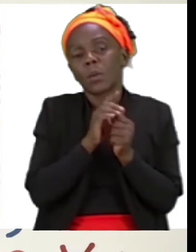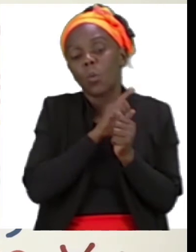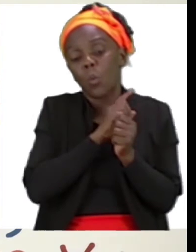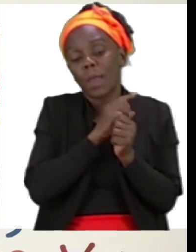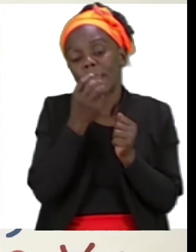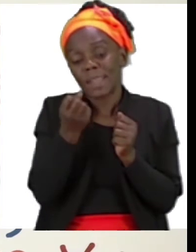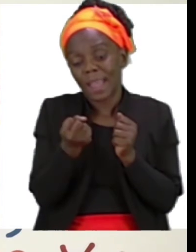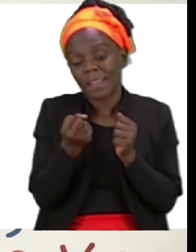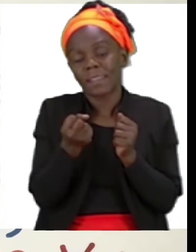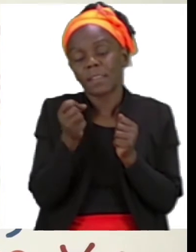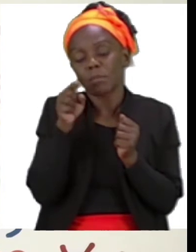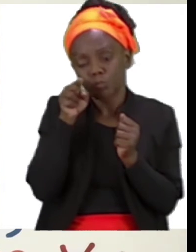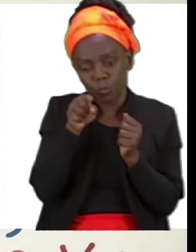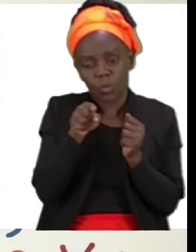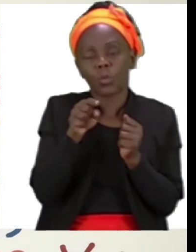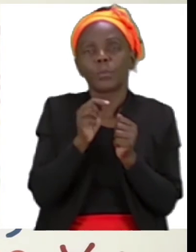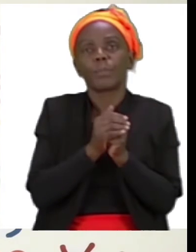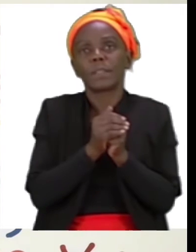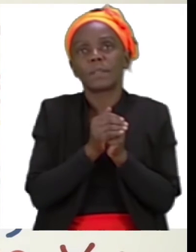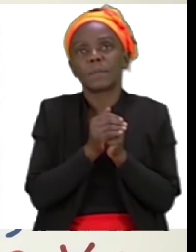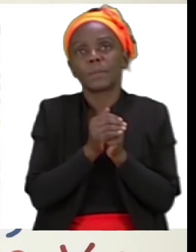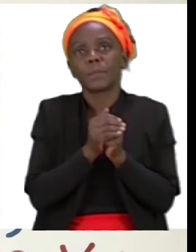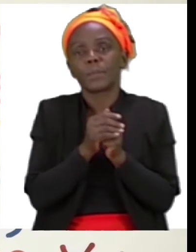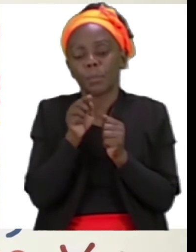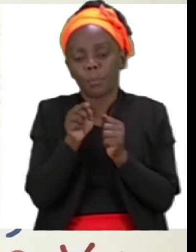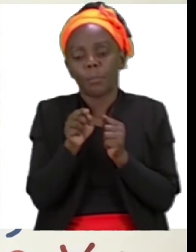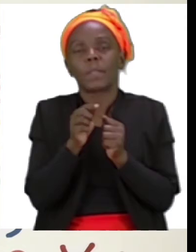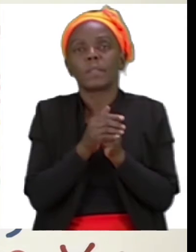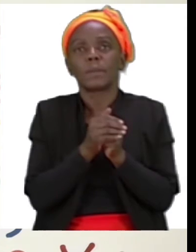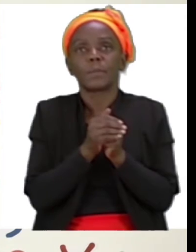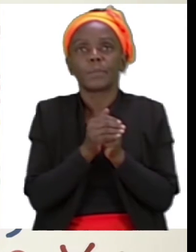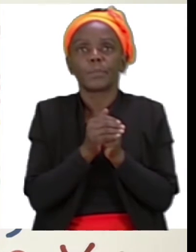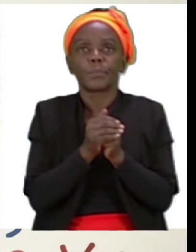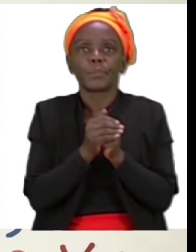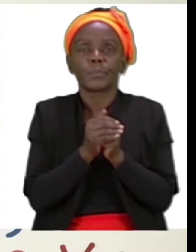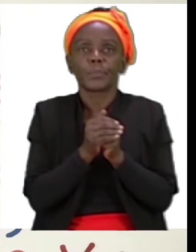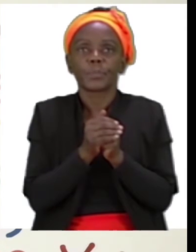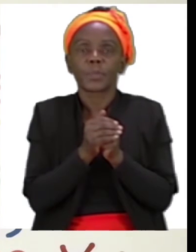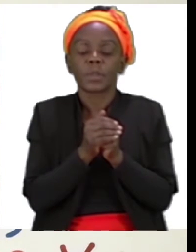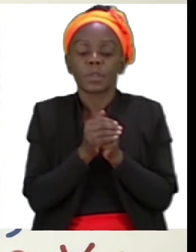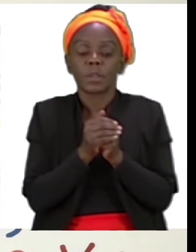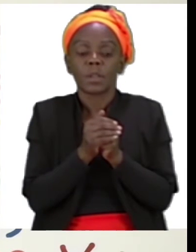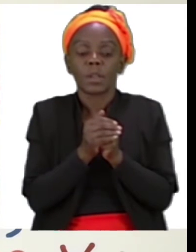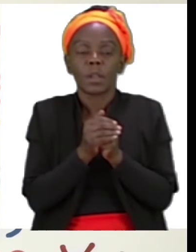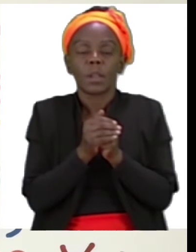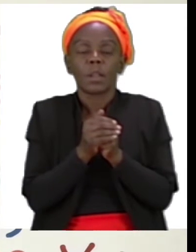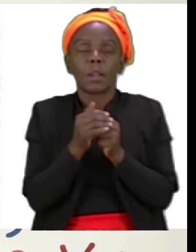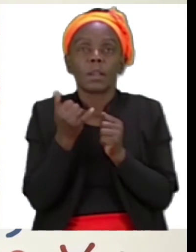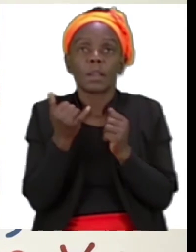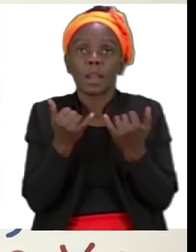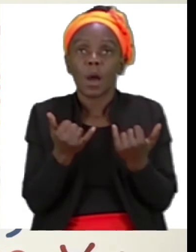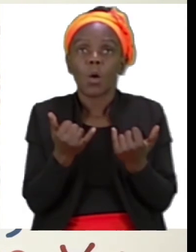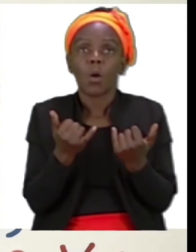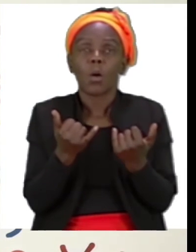is going to be the last one because of the full stop. So please don't forget to put your full